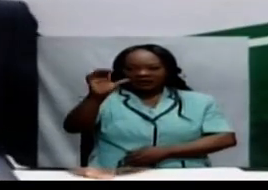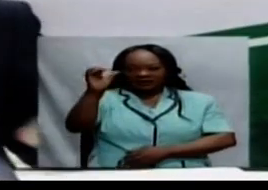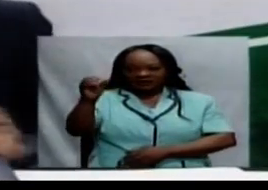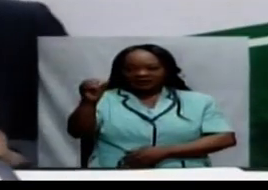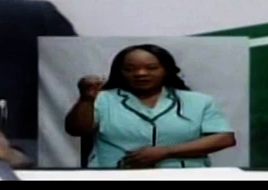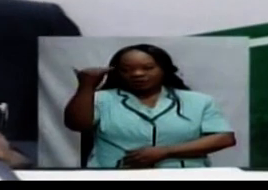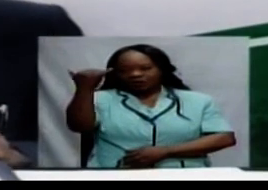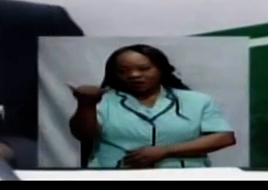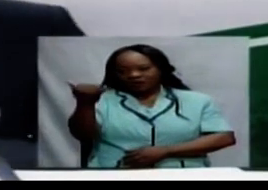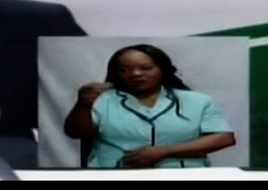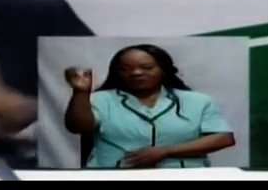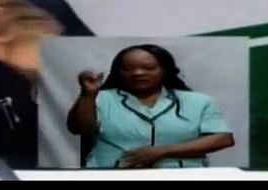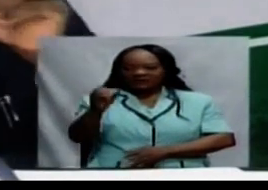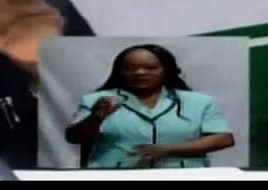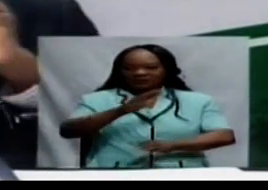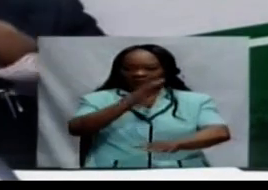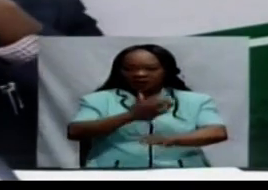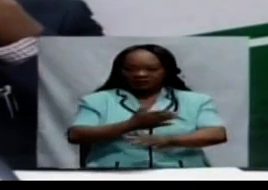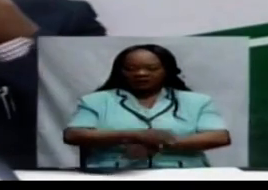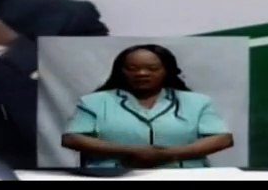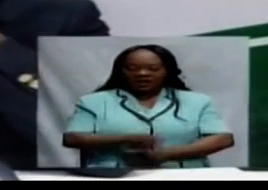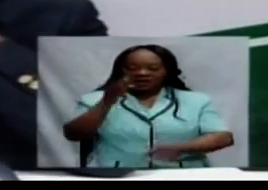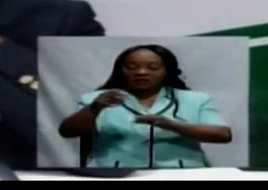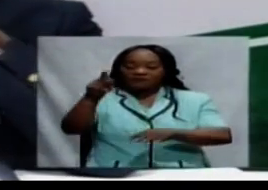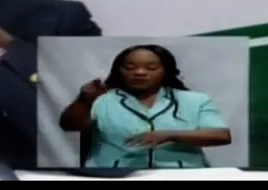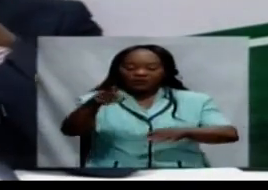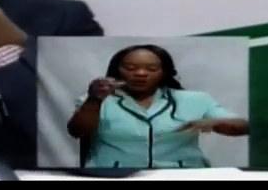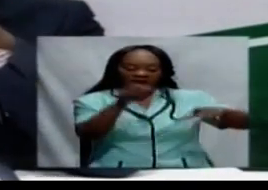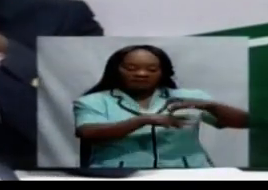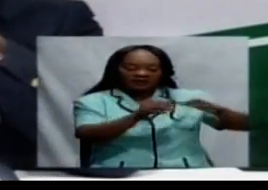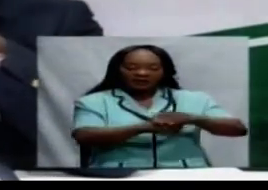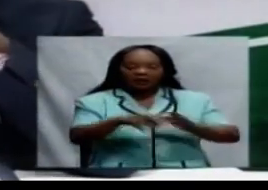is at 11 cents. If it were you were an investor, where would you take your money?